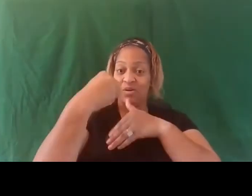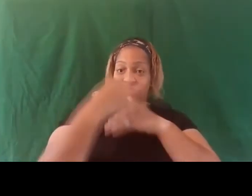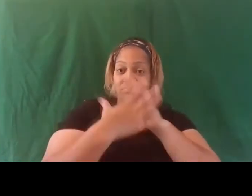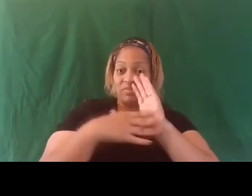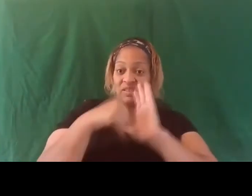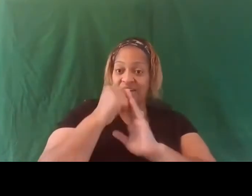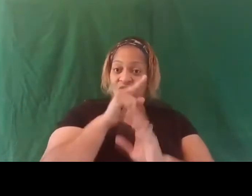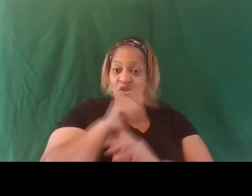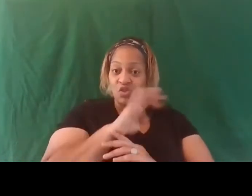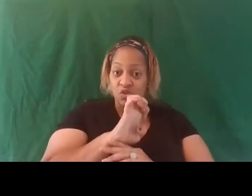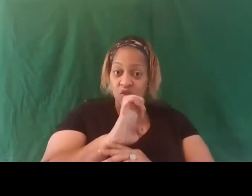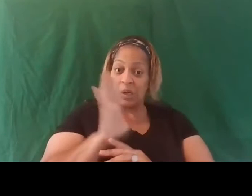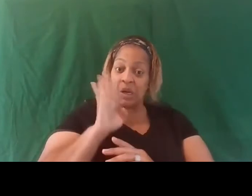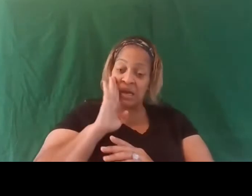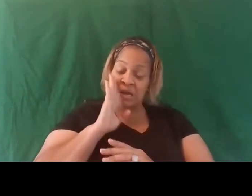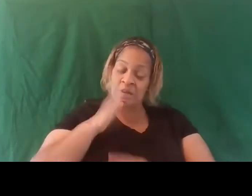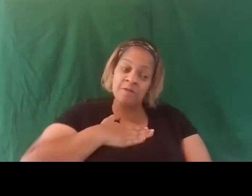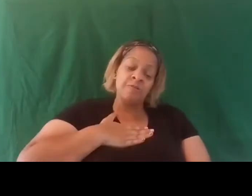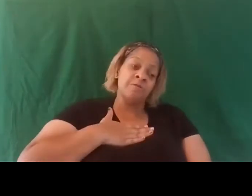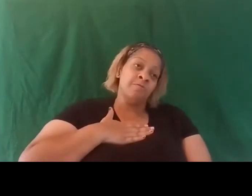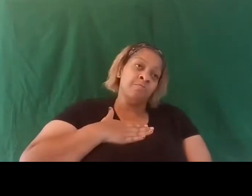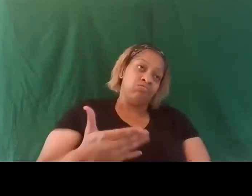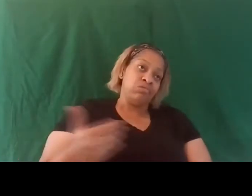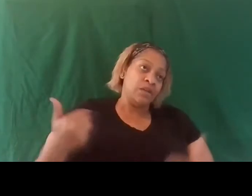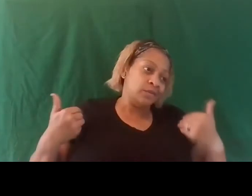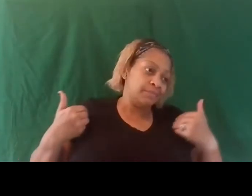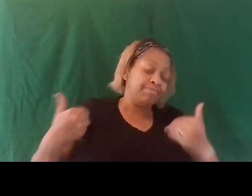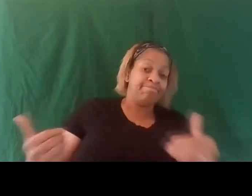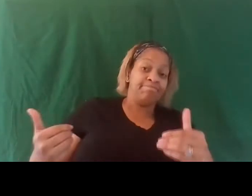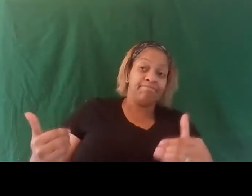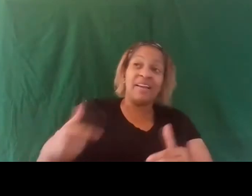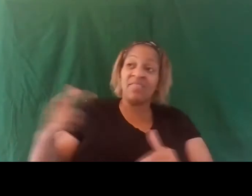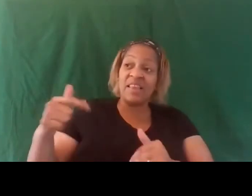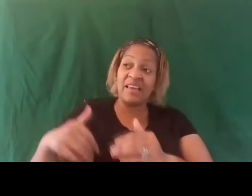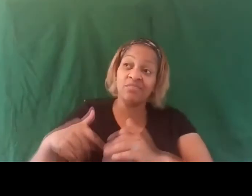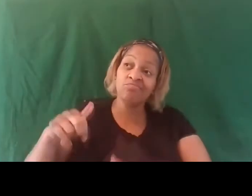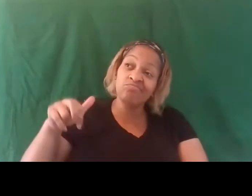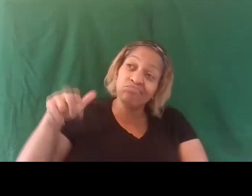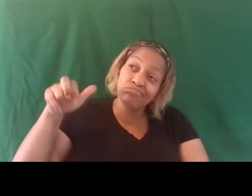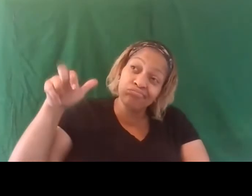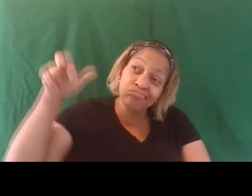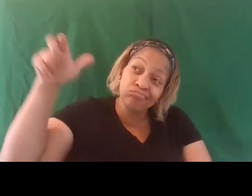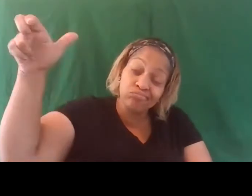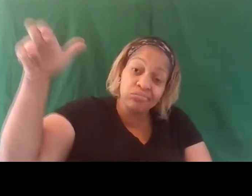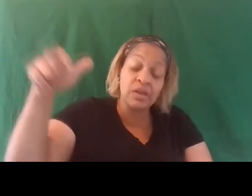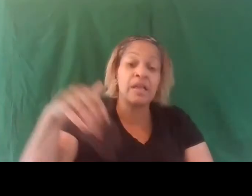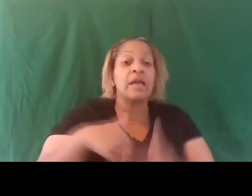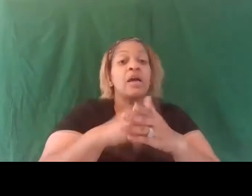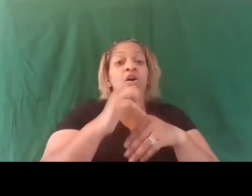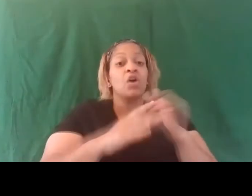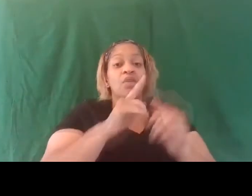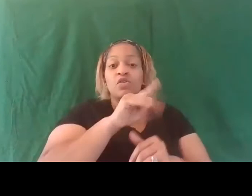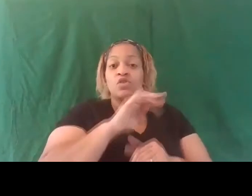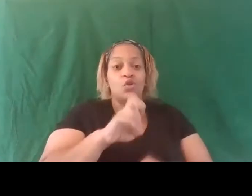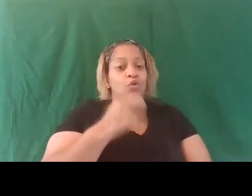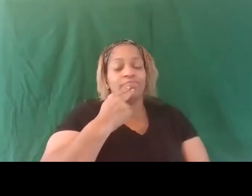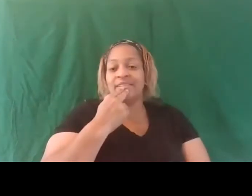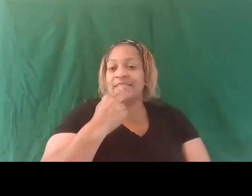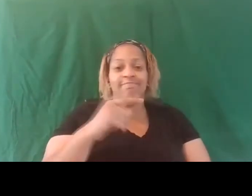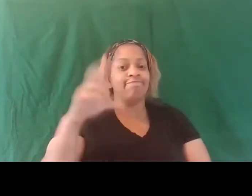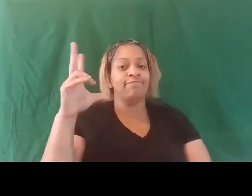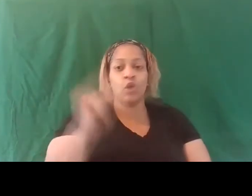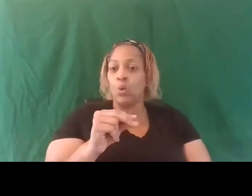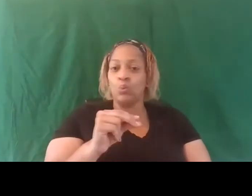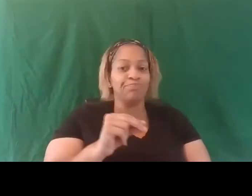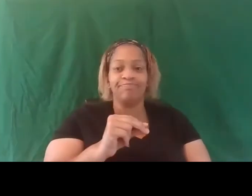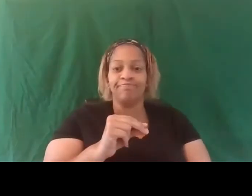of those steps? Comfort zone says no. Ego says no. I'm very